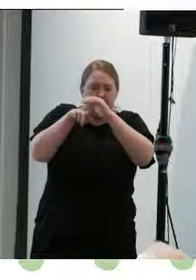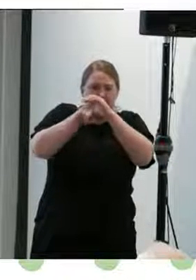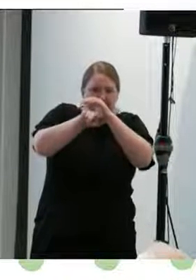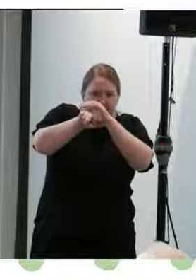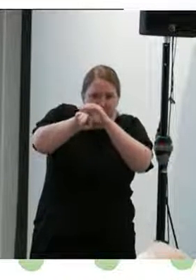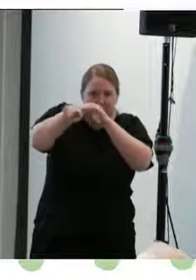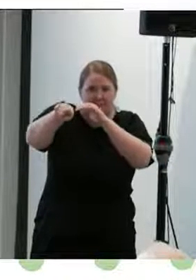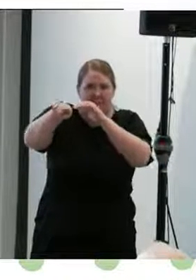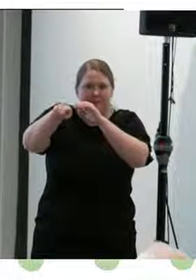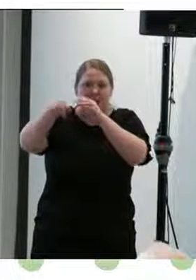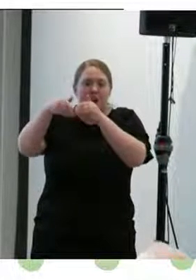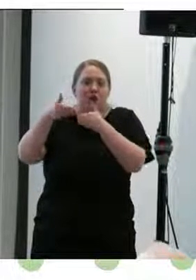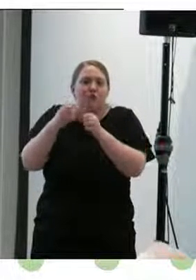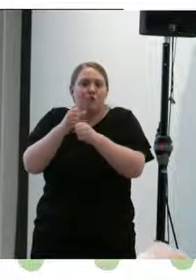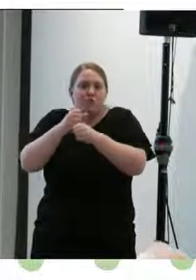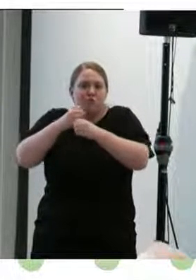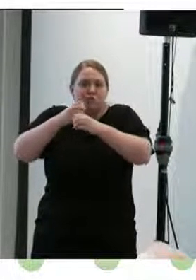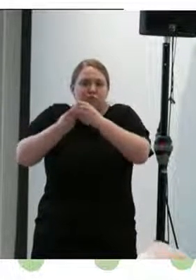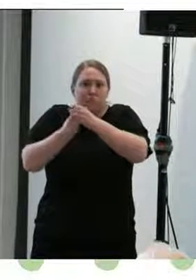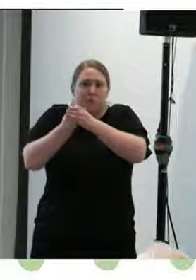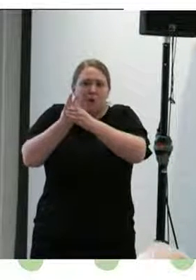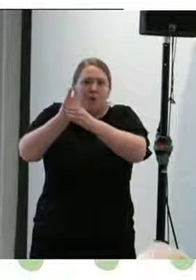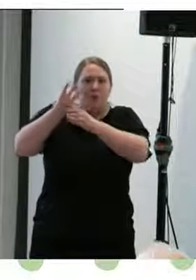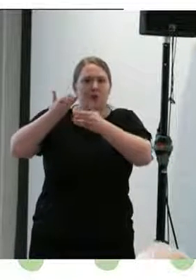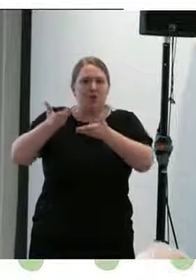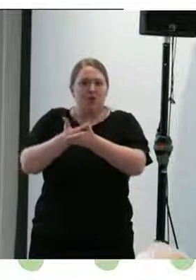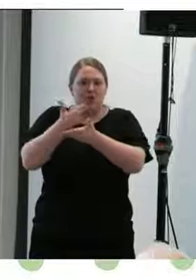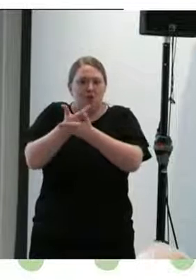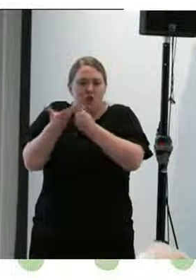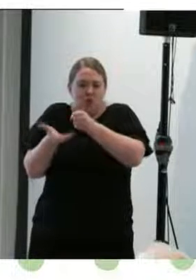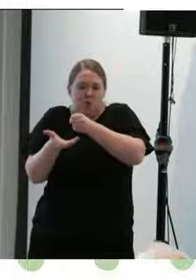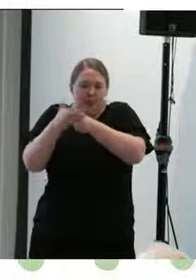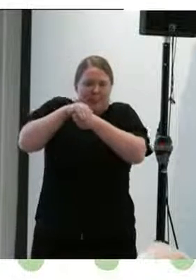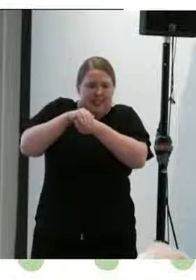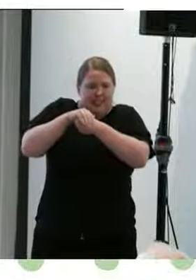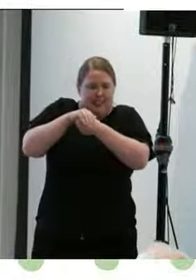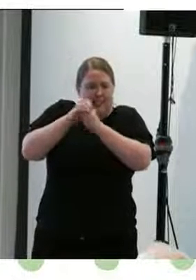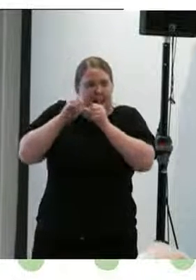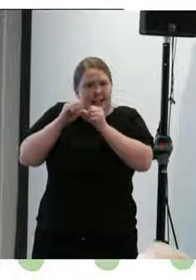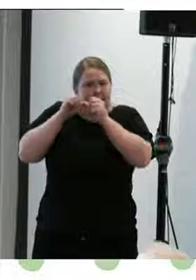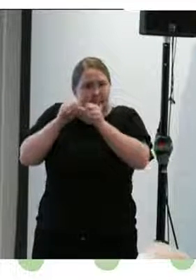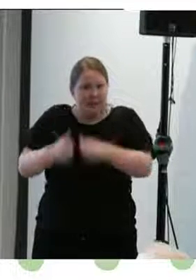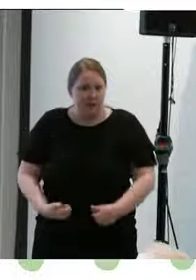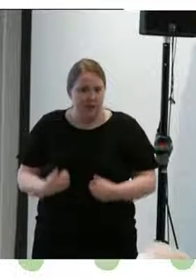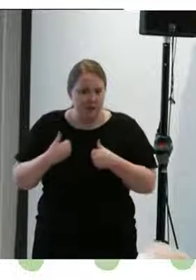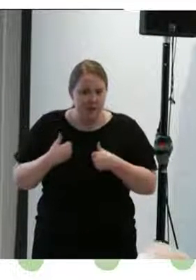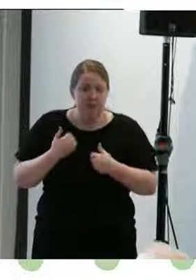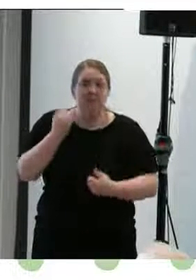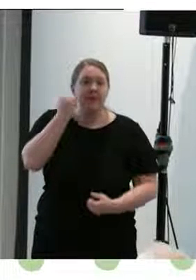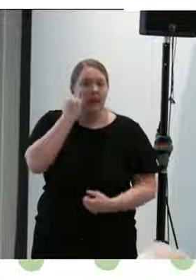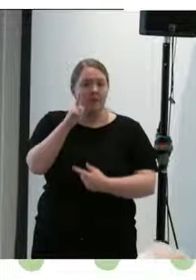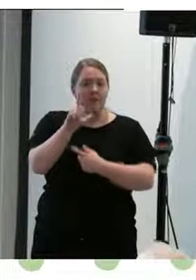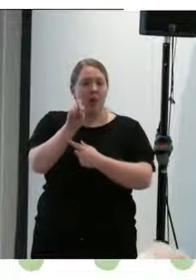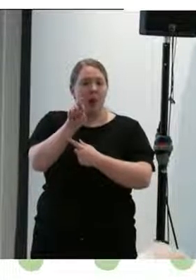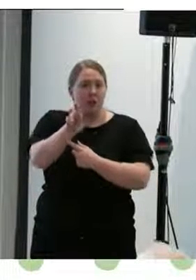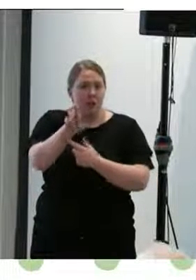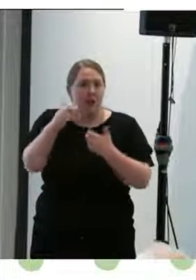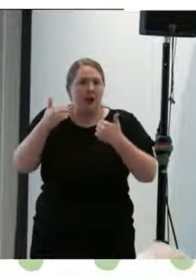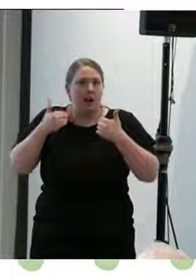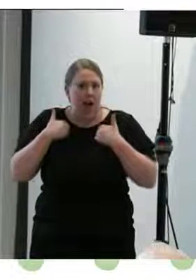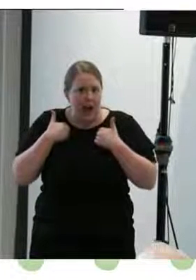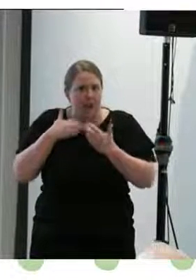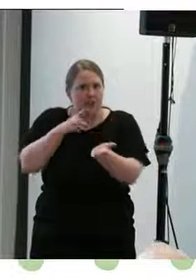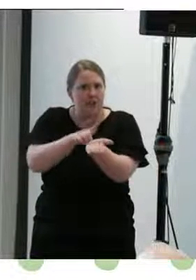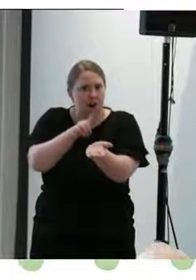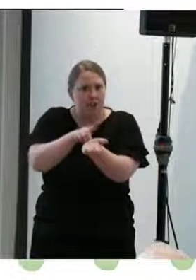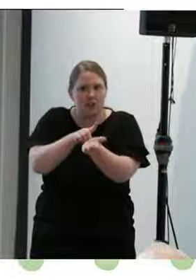bit, produces a new shell, goes out into the world and deals with life. The doctor says that if lobsters had doctors, they would never grow, because the